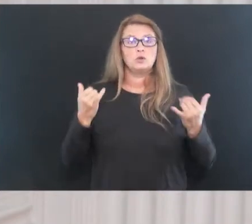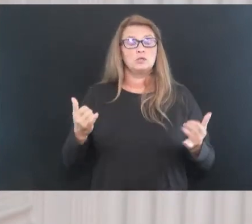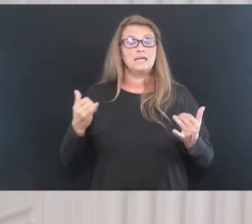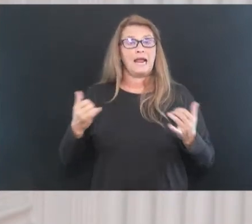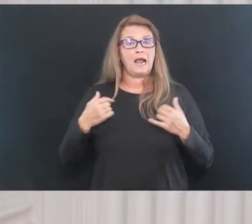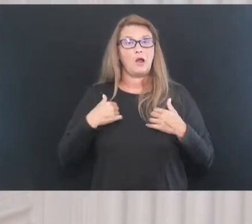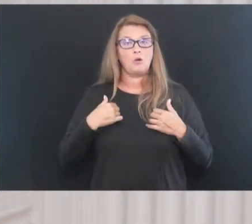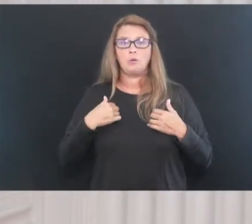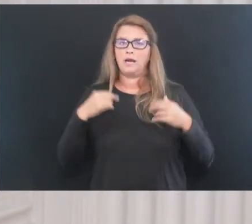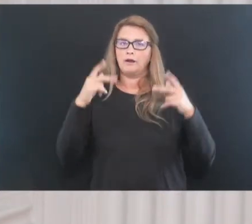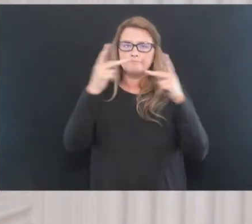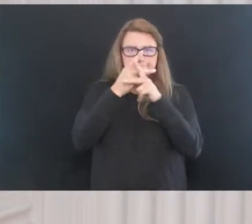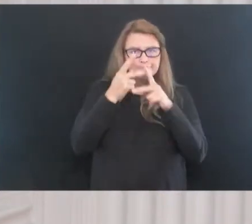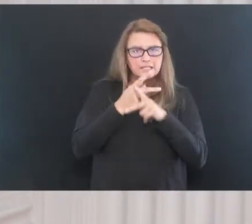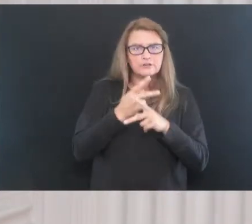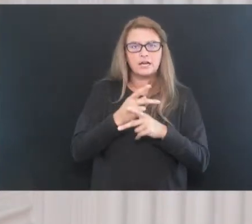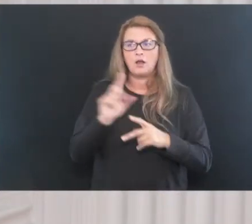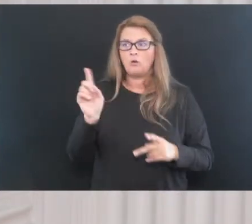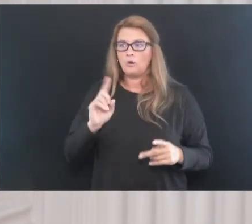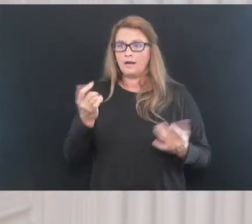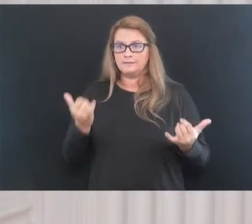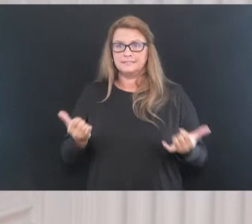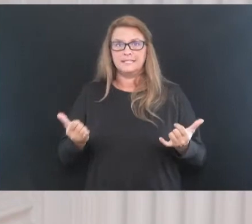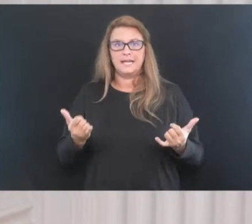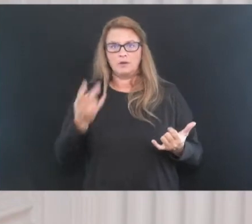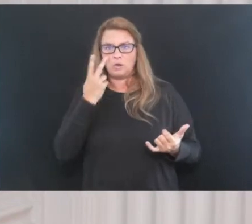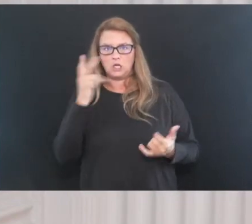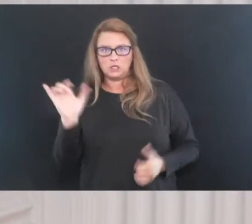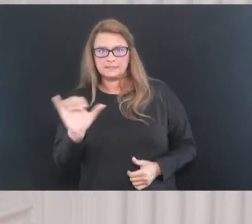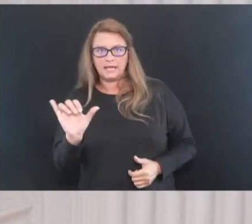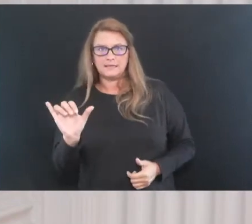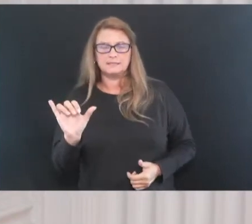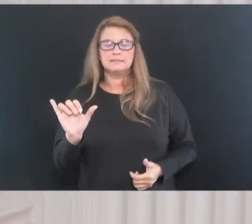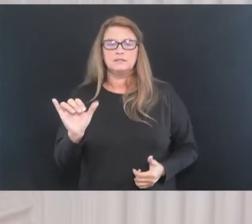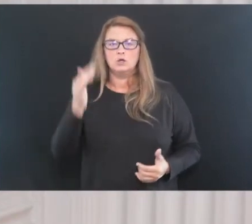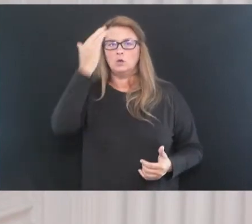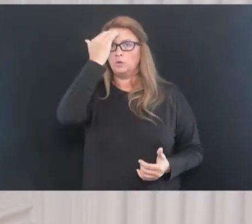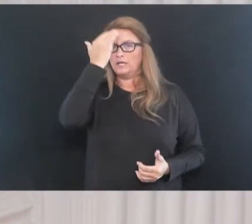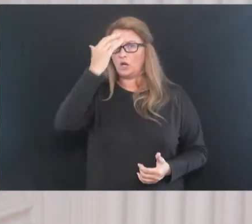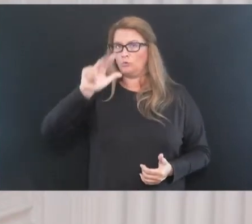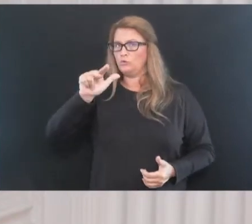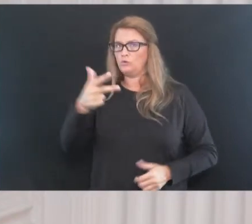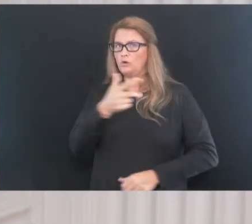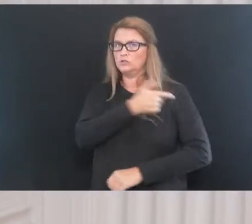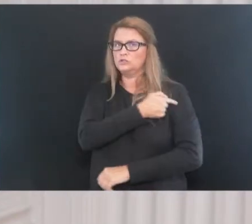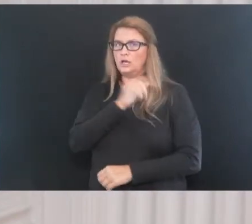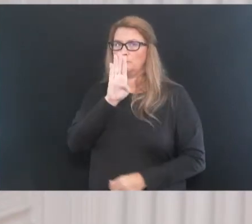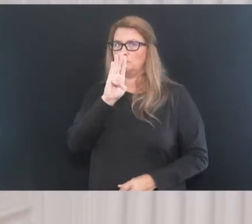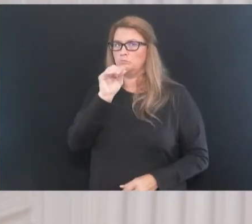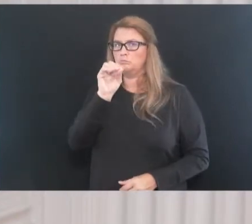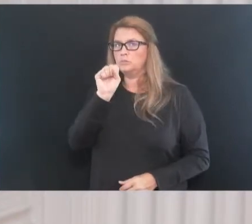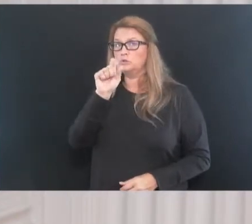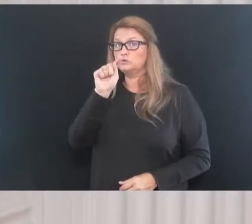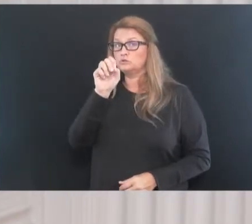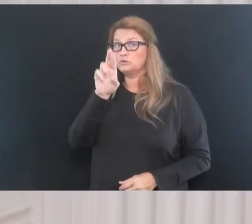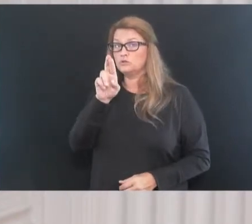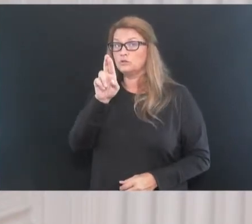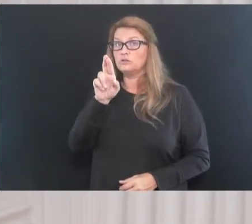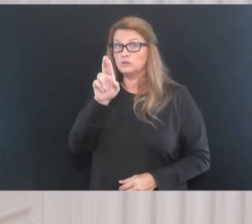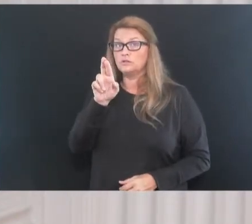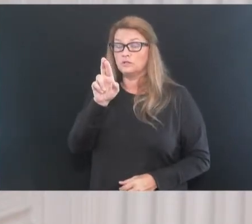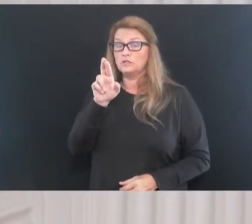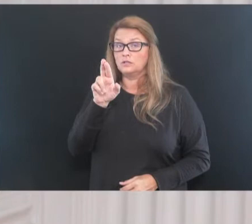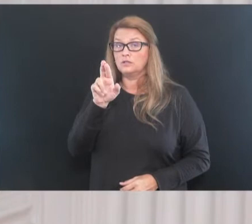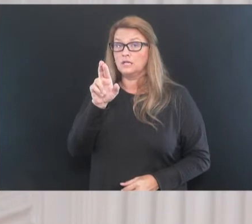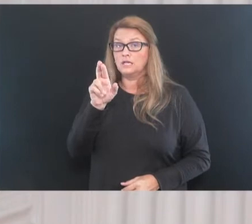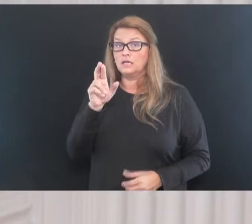at where we are today, we know that the boosters, as the governor said, have